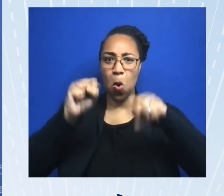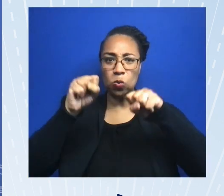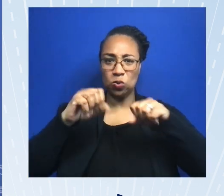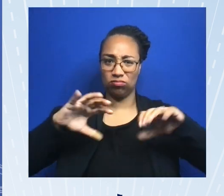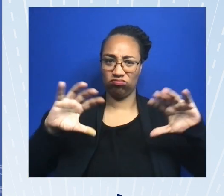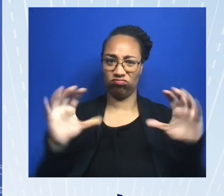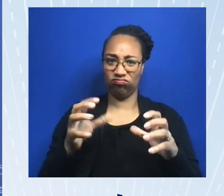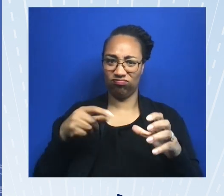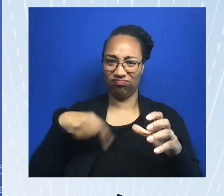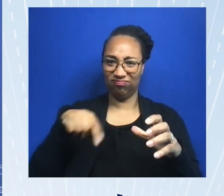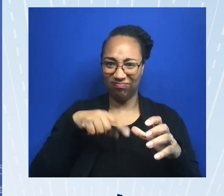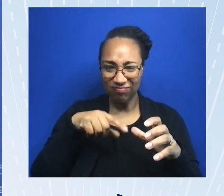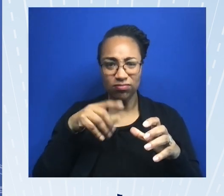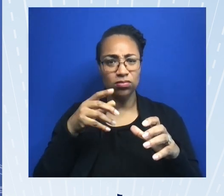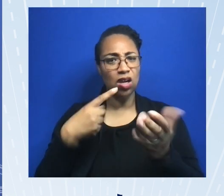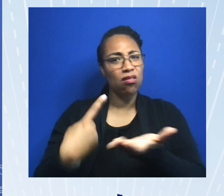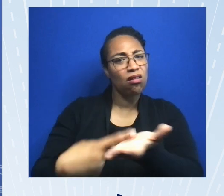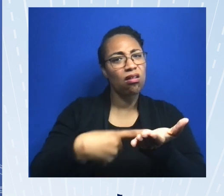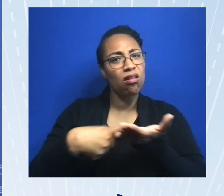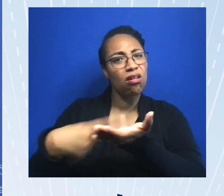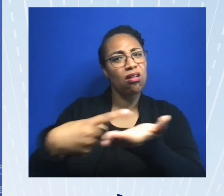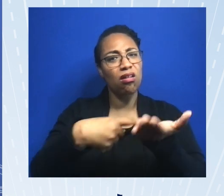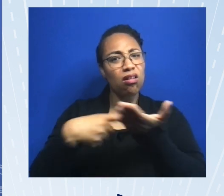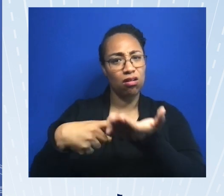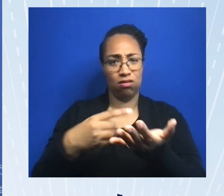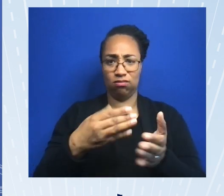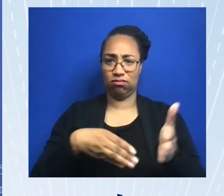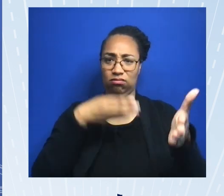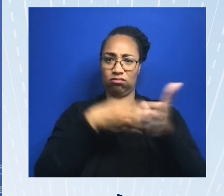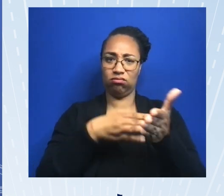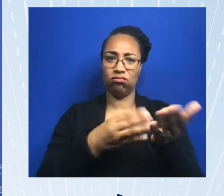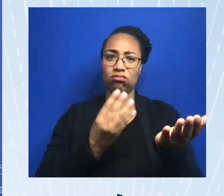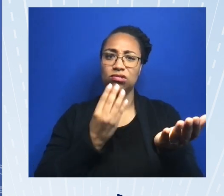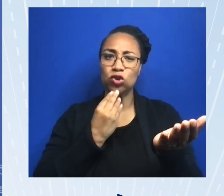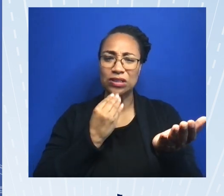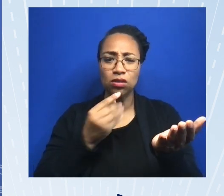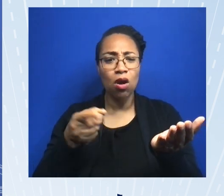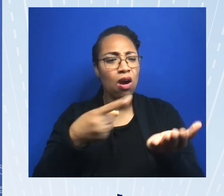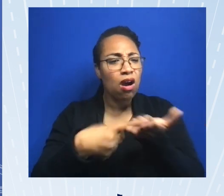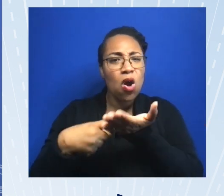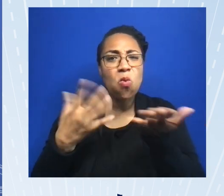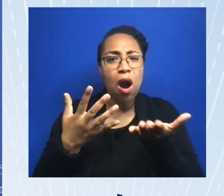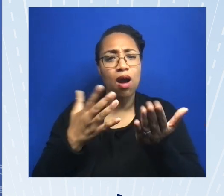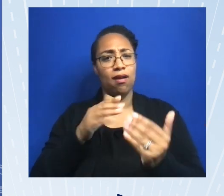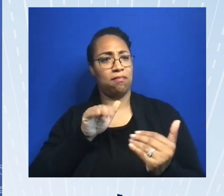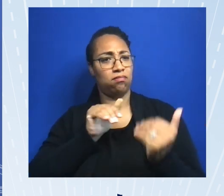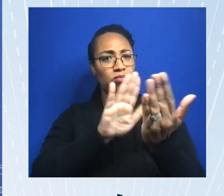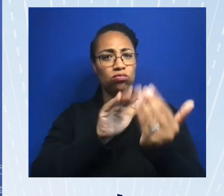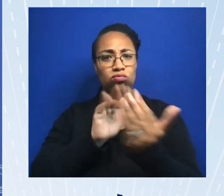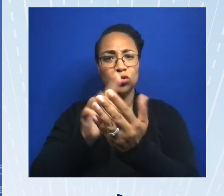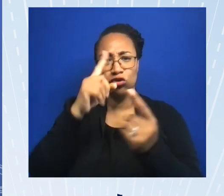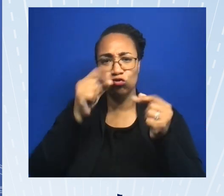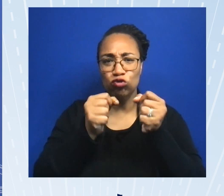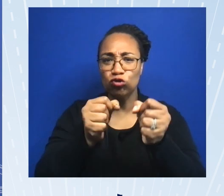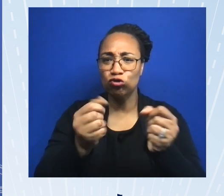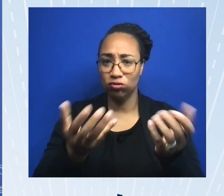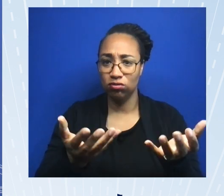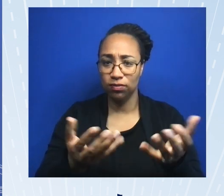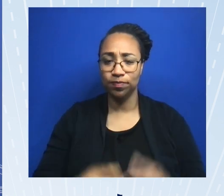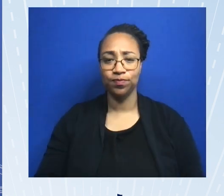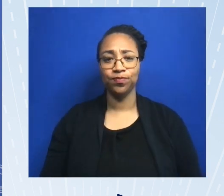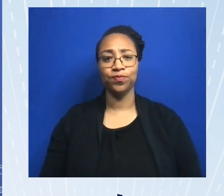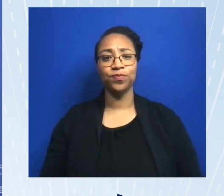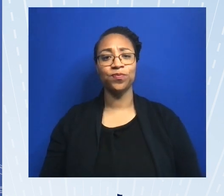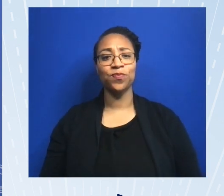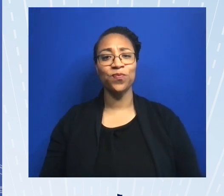later, President Biden established an all-of-government group to combat hate and to develop a national strategy to